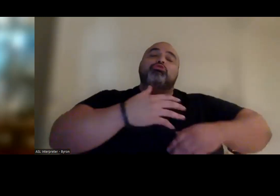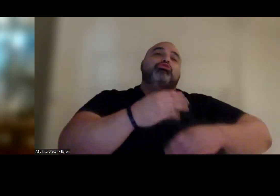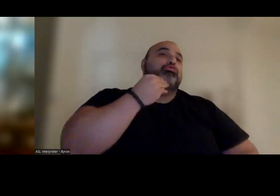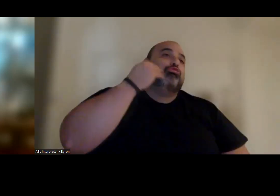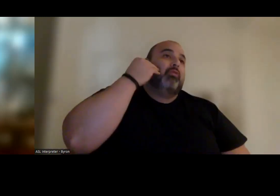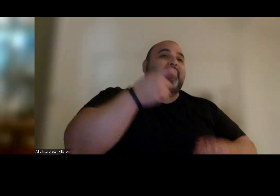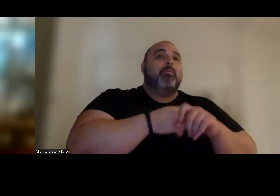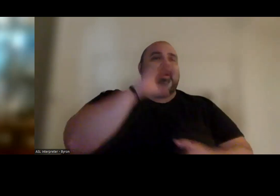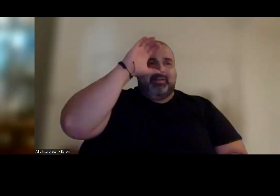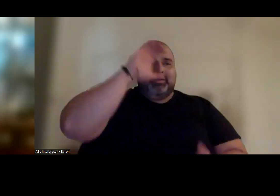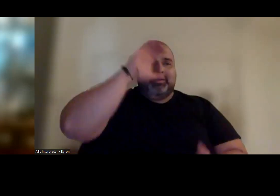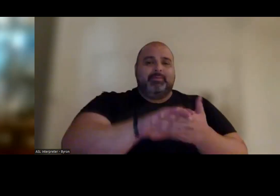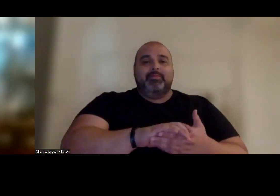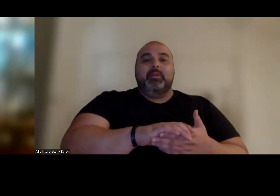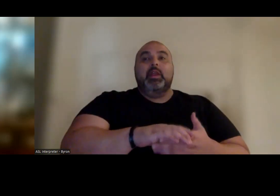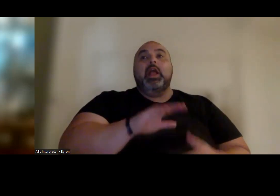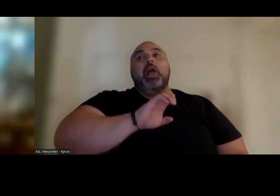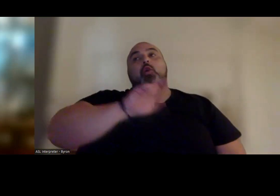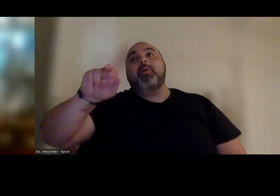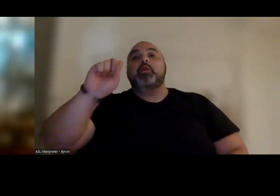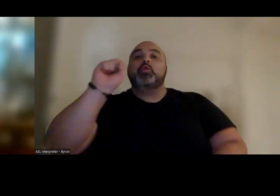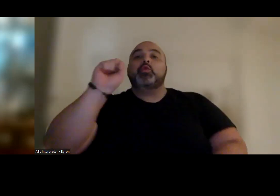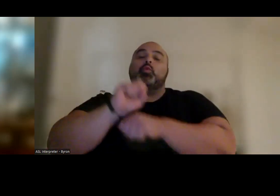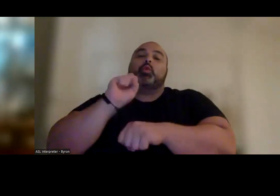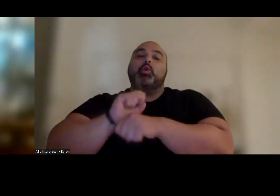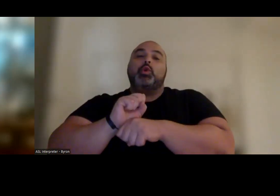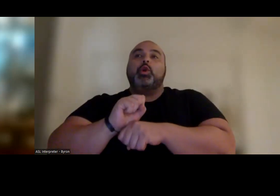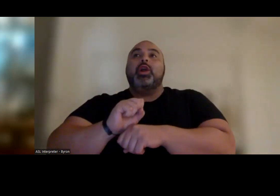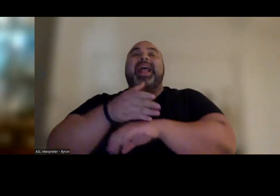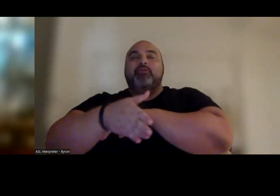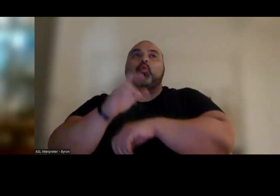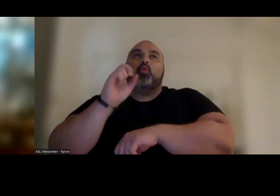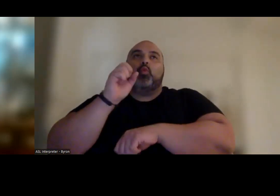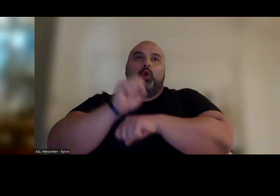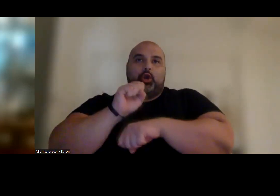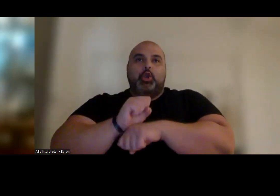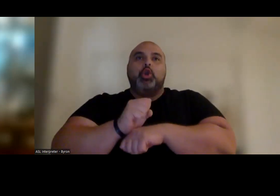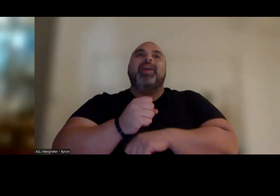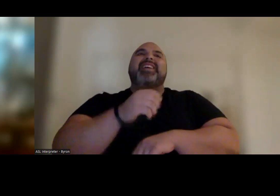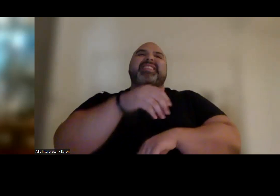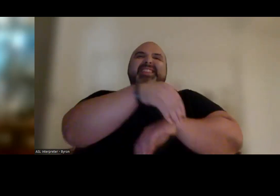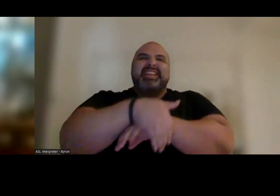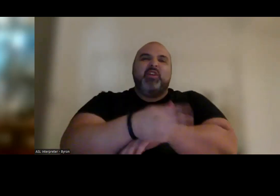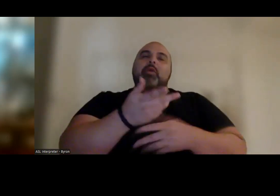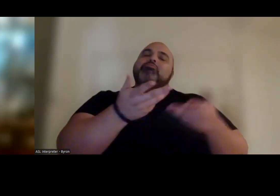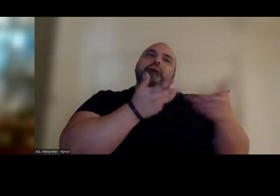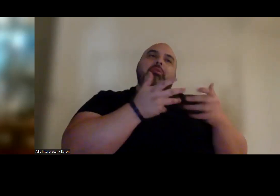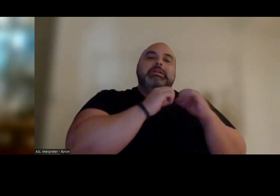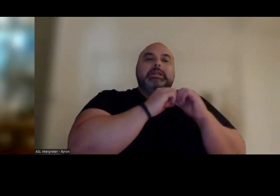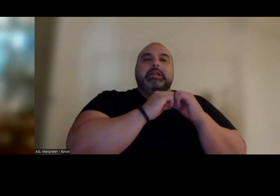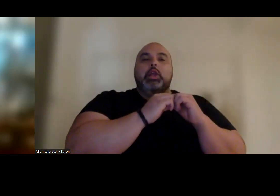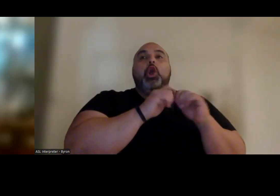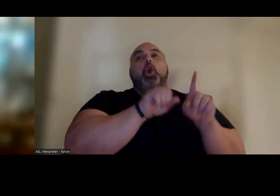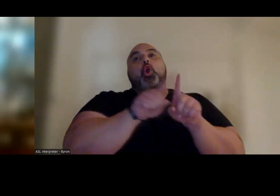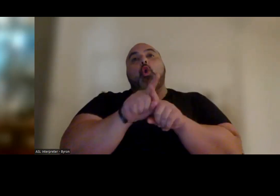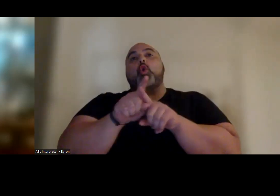husband. I'd come back to work. I'd come back after work. We'd spend evenings together. I was also with him